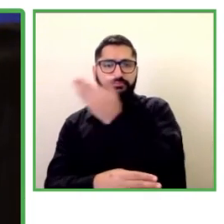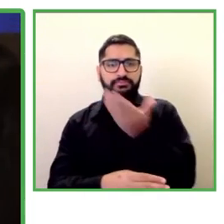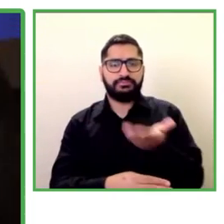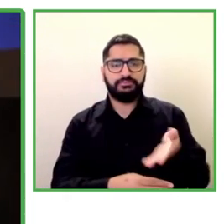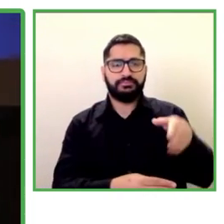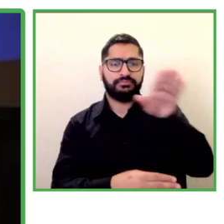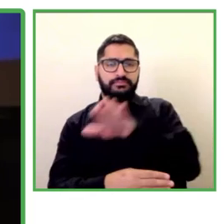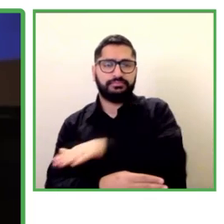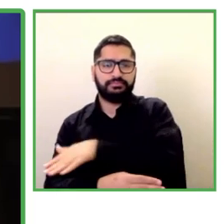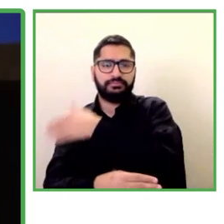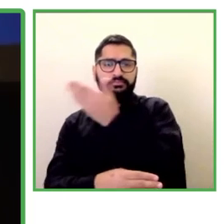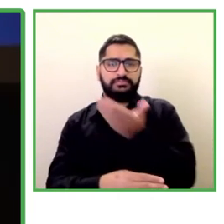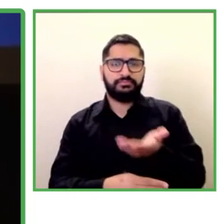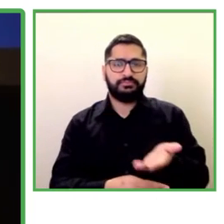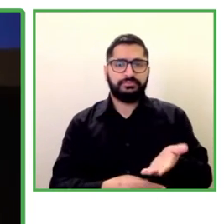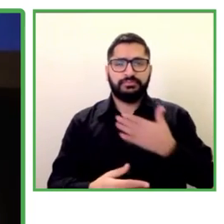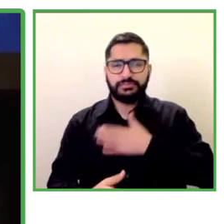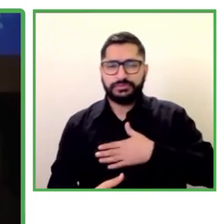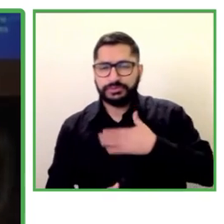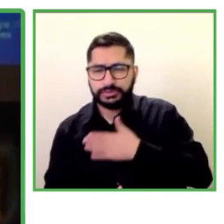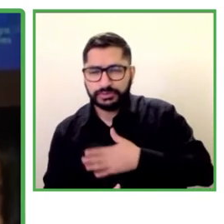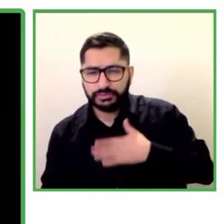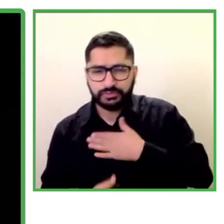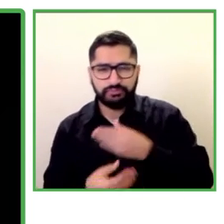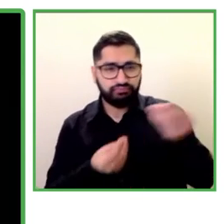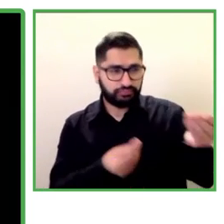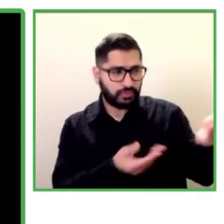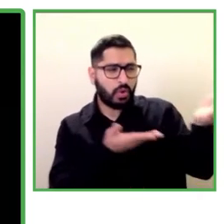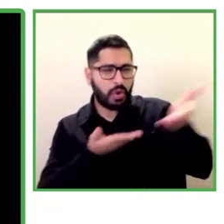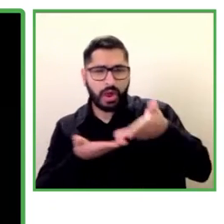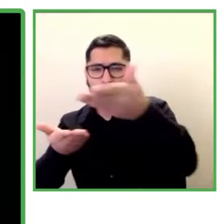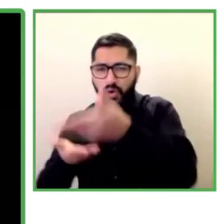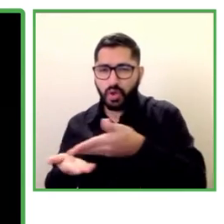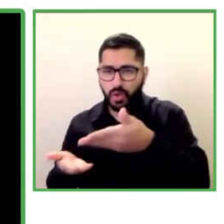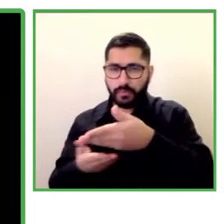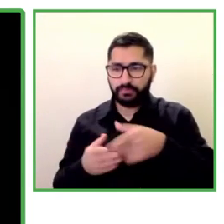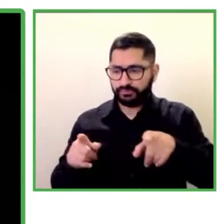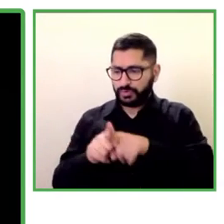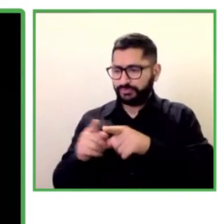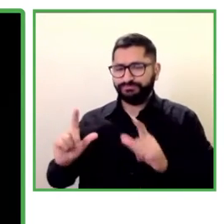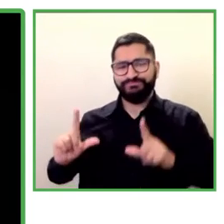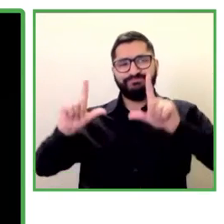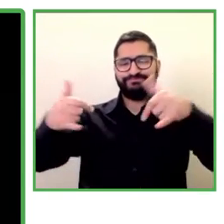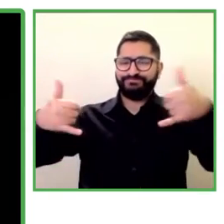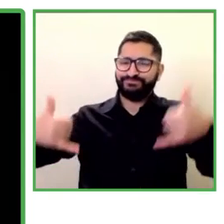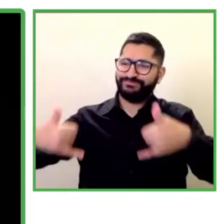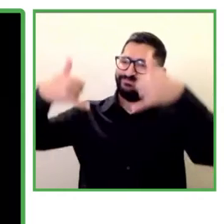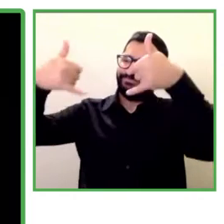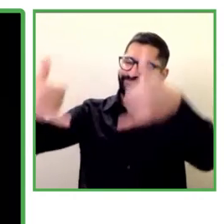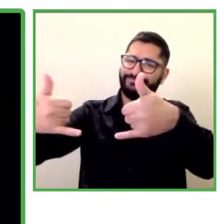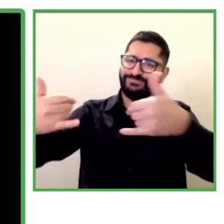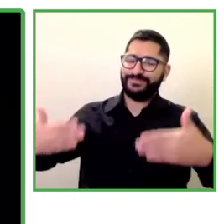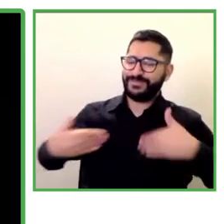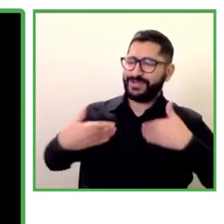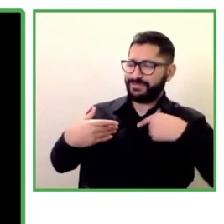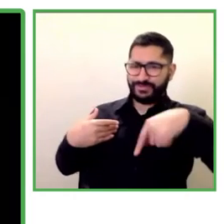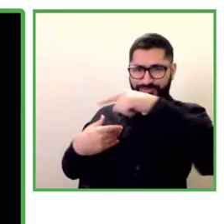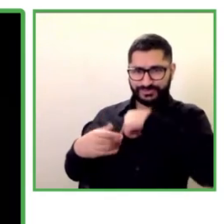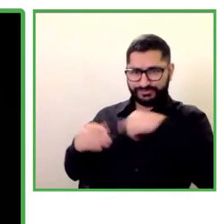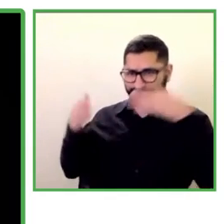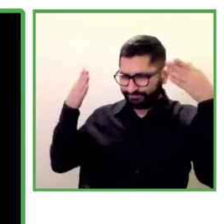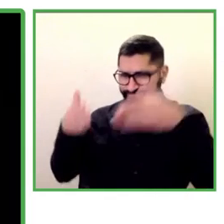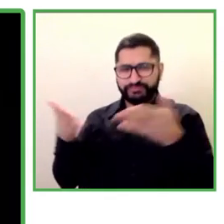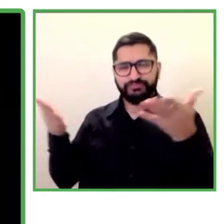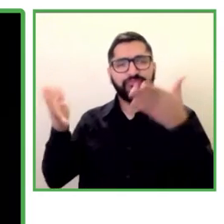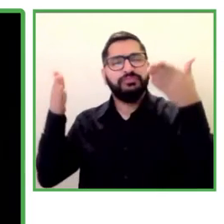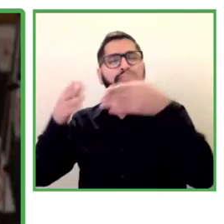gusto que se vea este conocimiento que trata de... It is a pleasure to share this knowledge about good practices towards